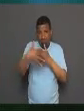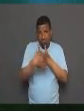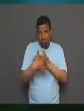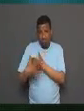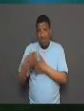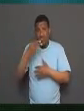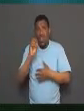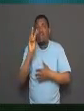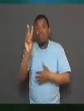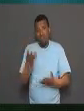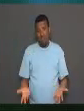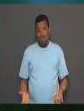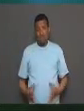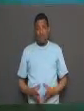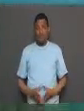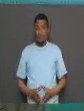with HIV.